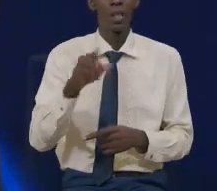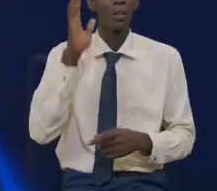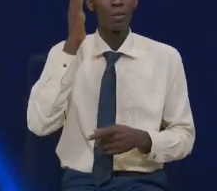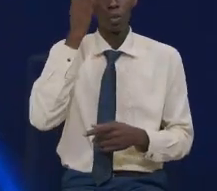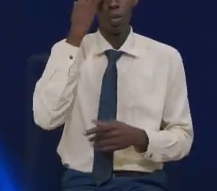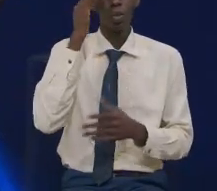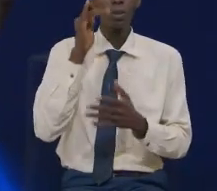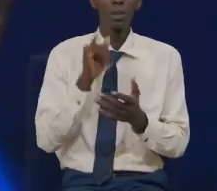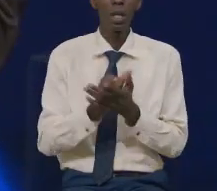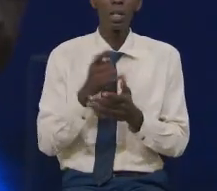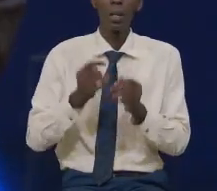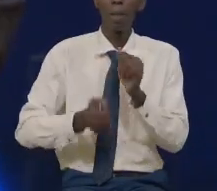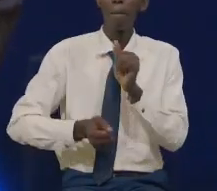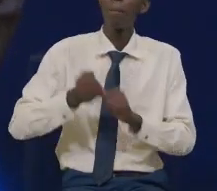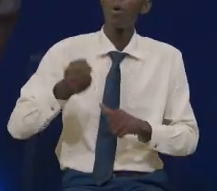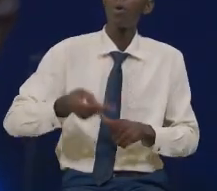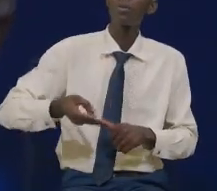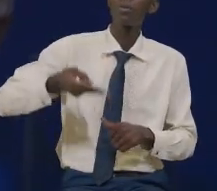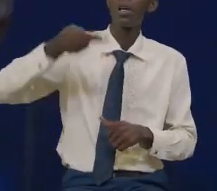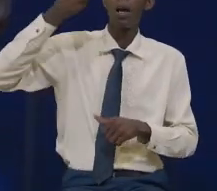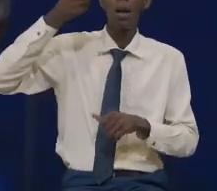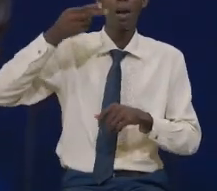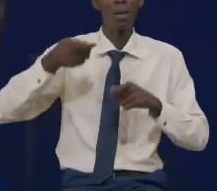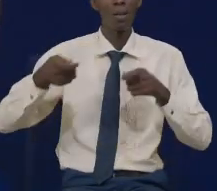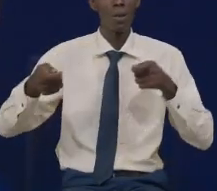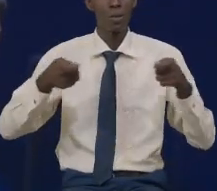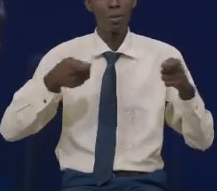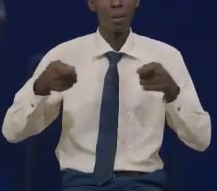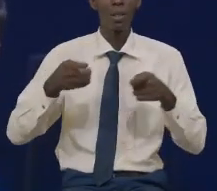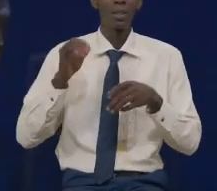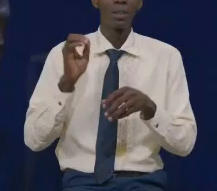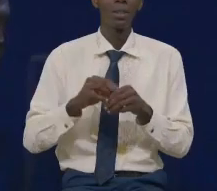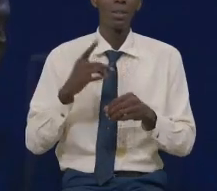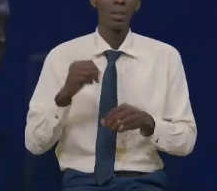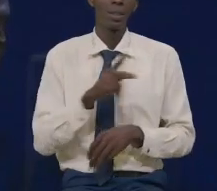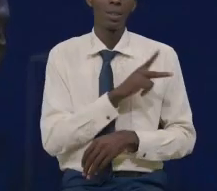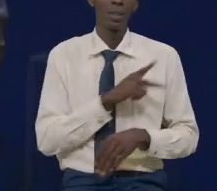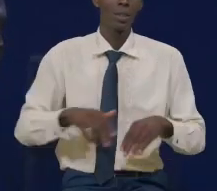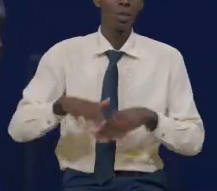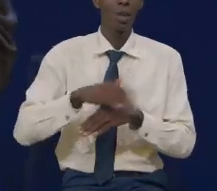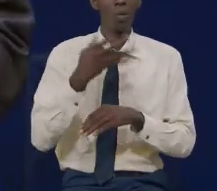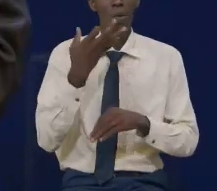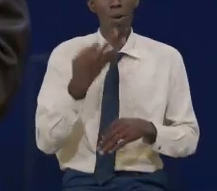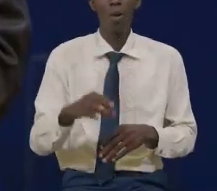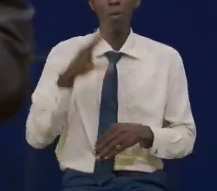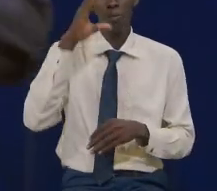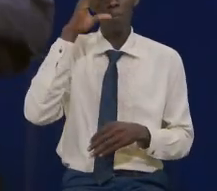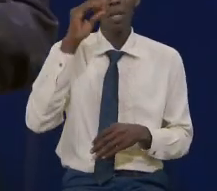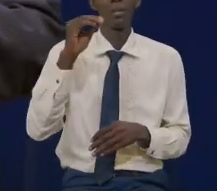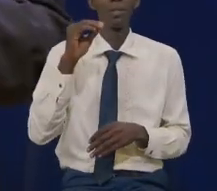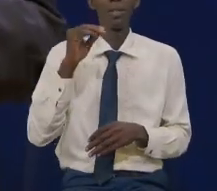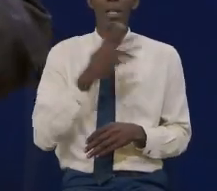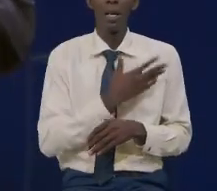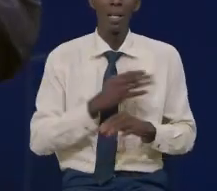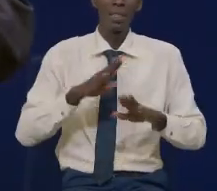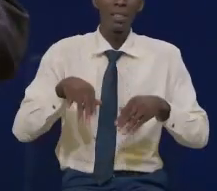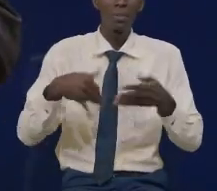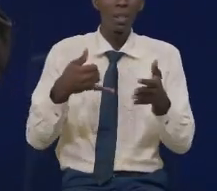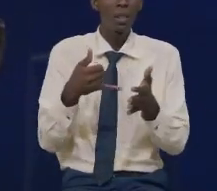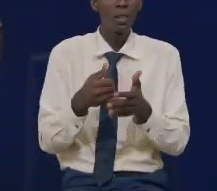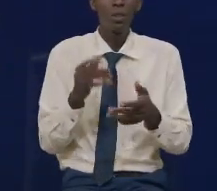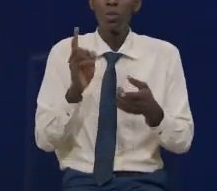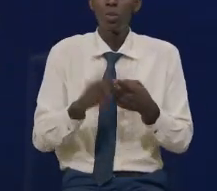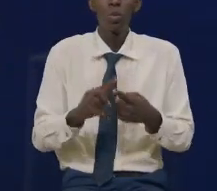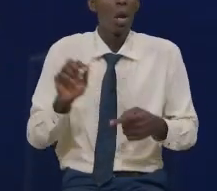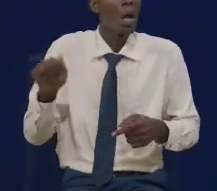thou know that the Most High ruleth in the kingdom of men, and